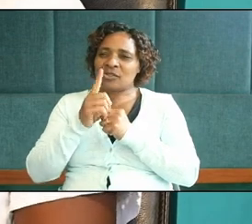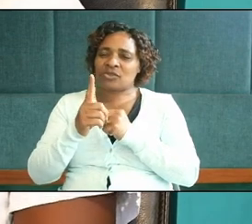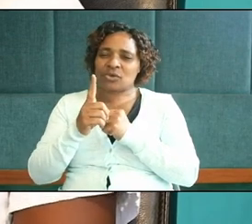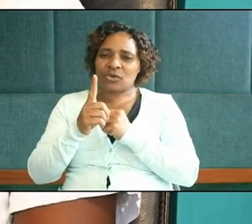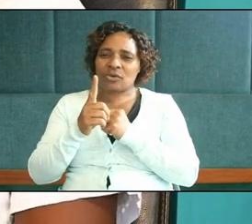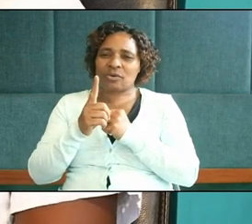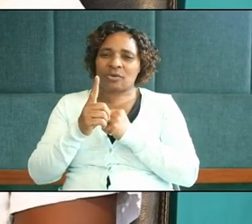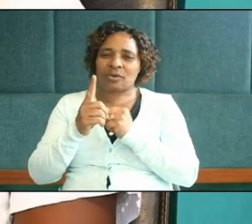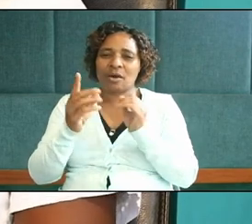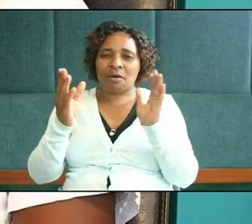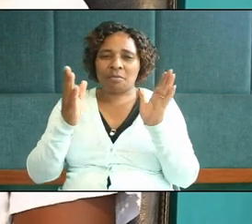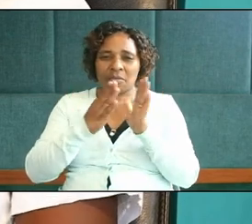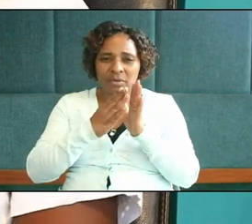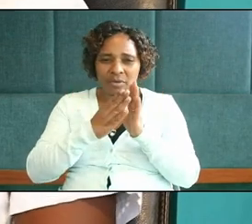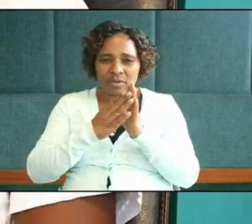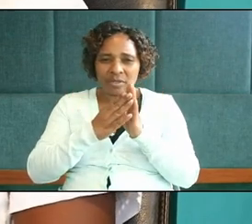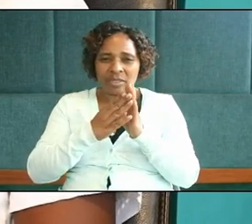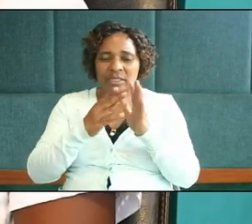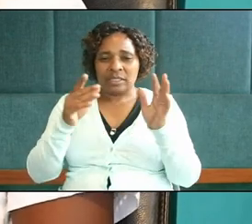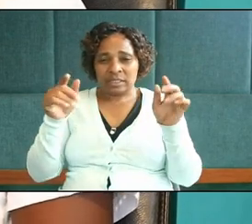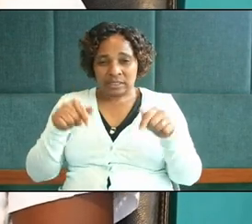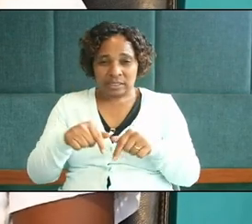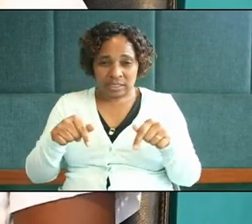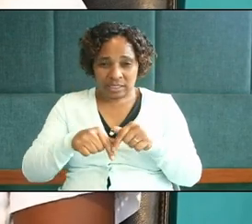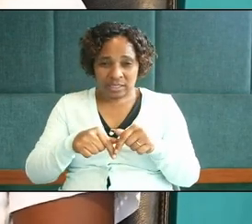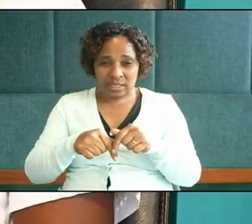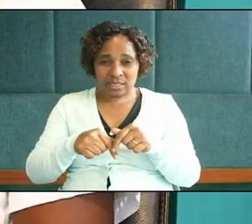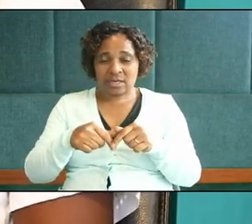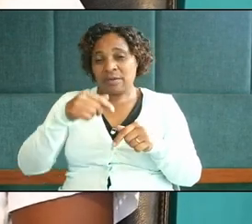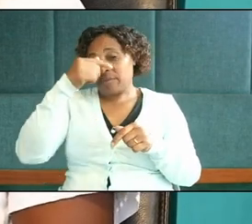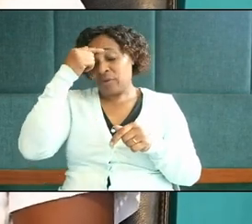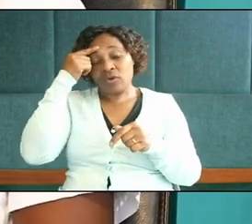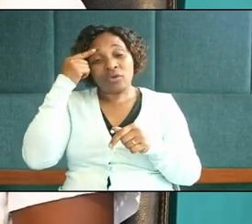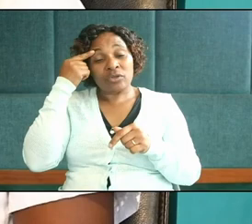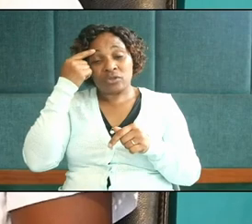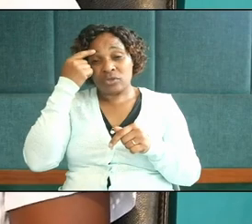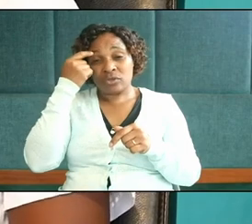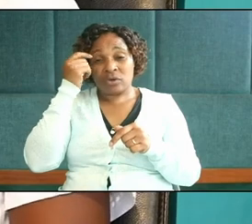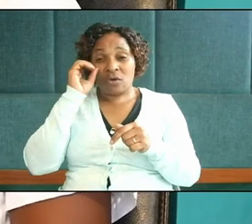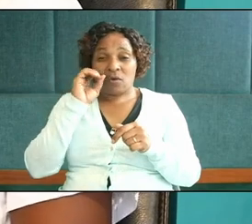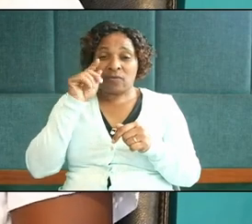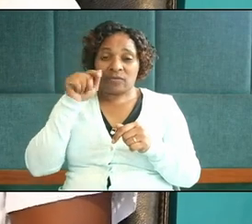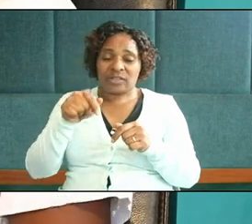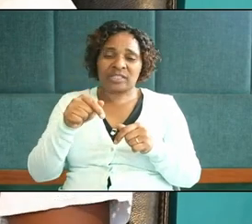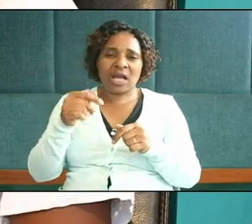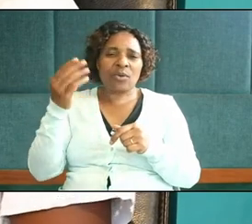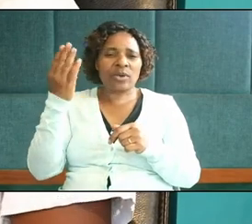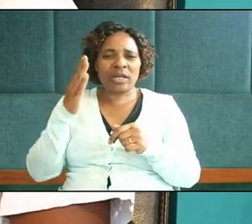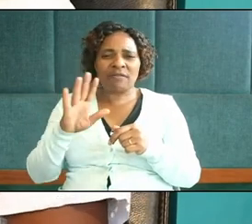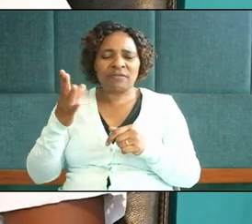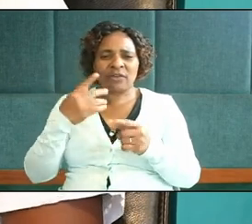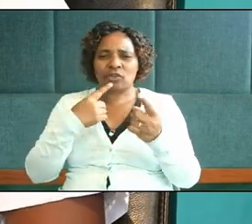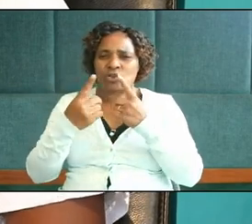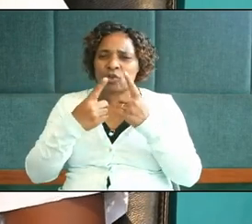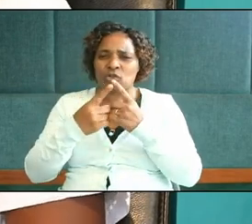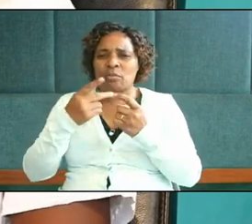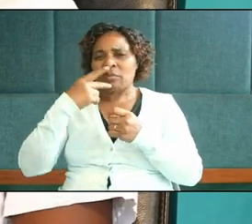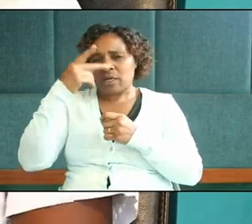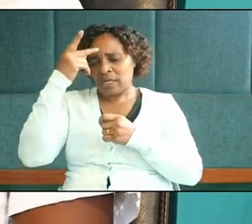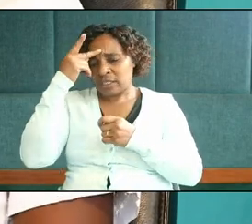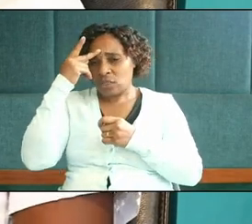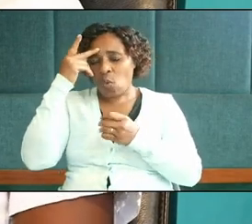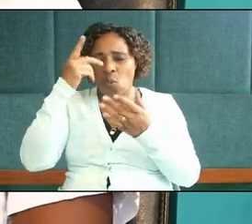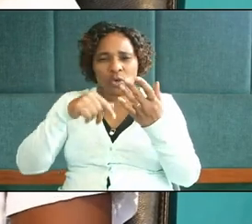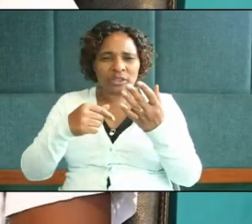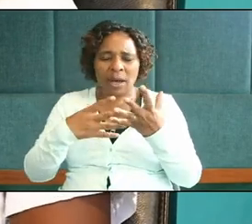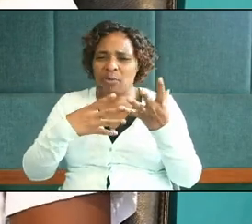as I approached teenagehood, mm-hmm. I was very scared. Mm-hmm. Because of that, I would never, ever talk to my parents, no matter what it is I'm going